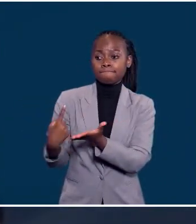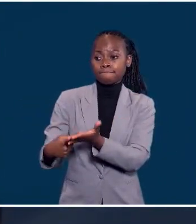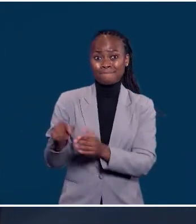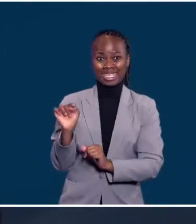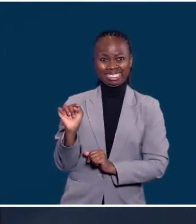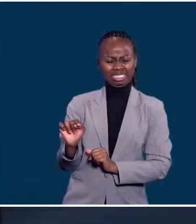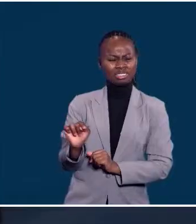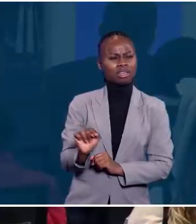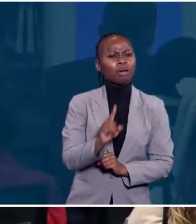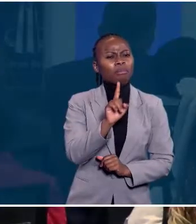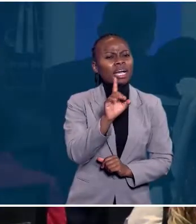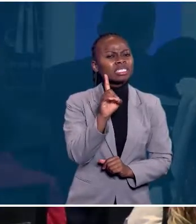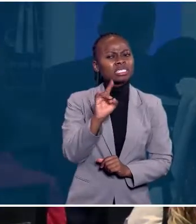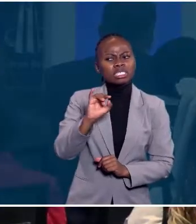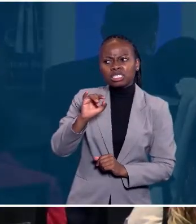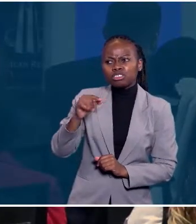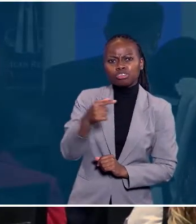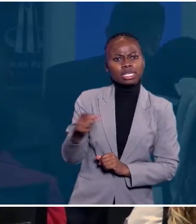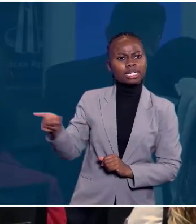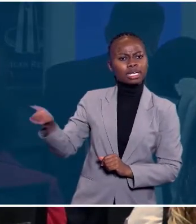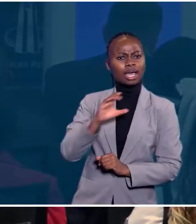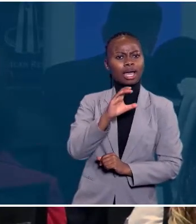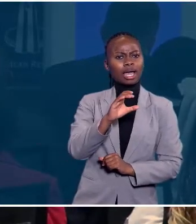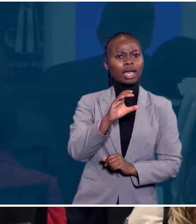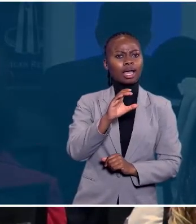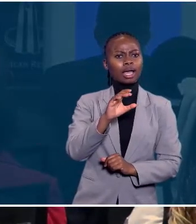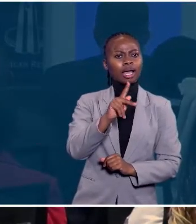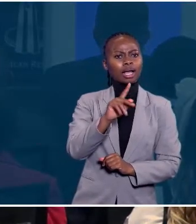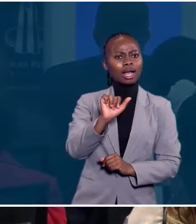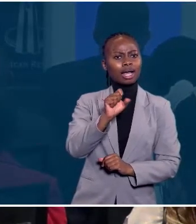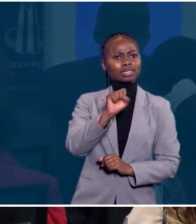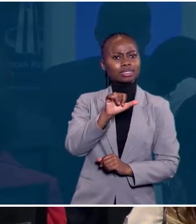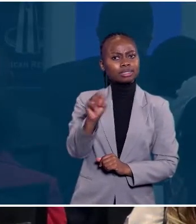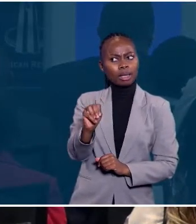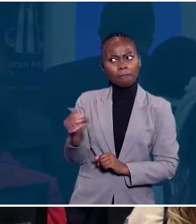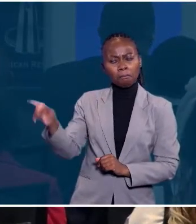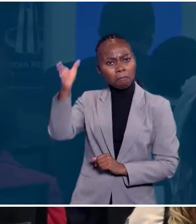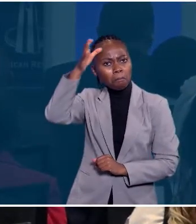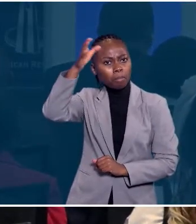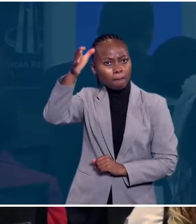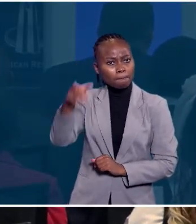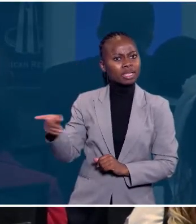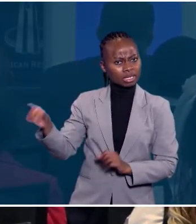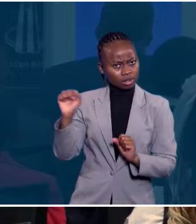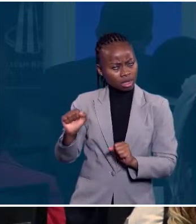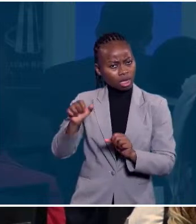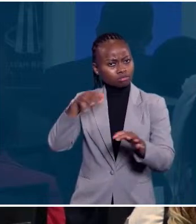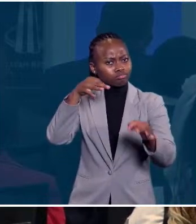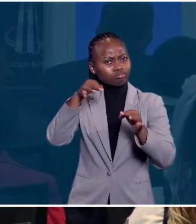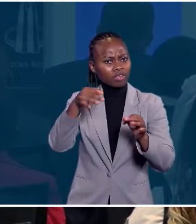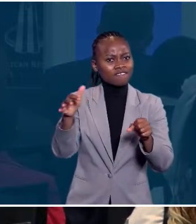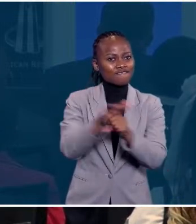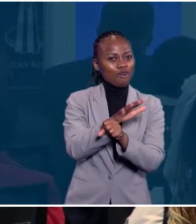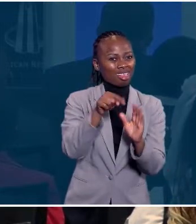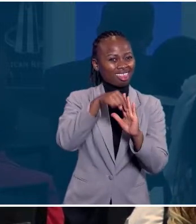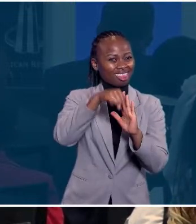Kasim is a very good teacher, and he is going to explain that. He is going to explain that to